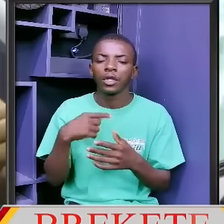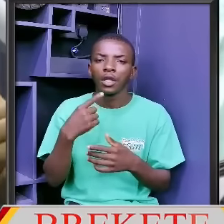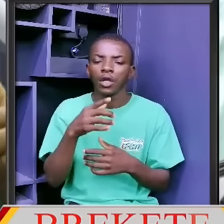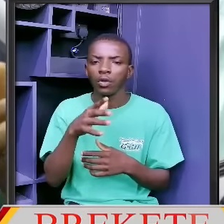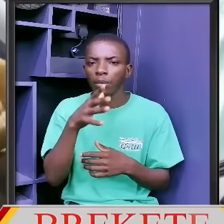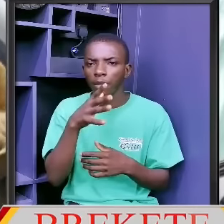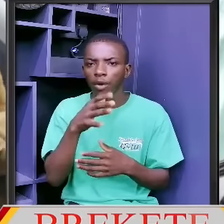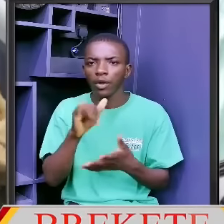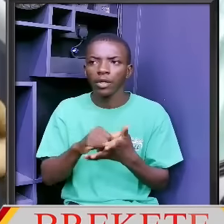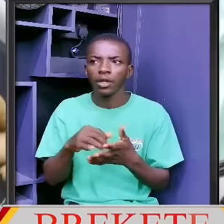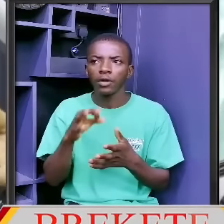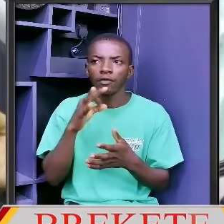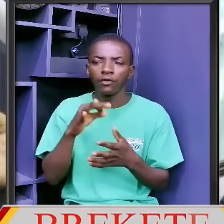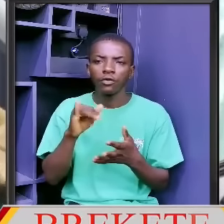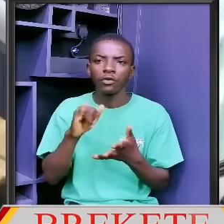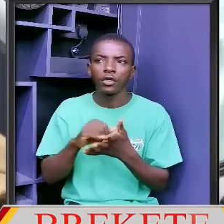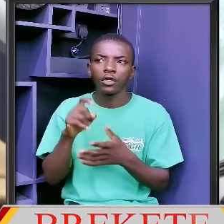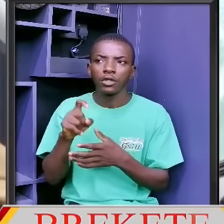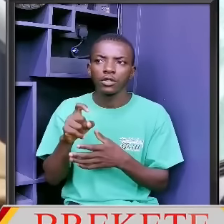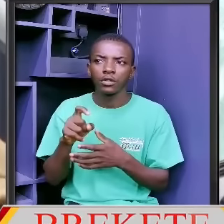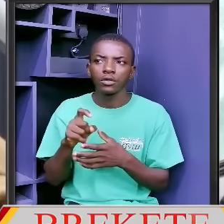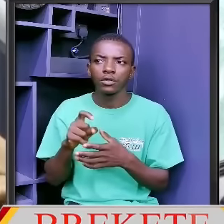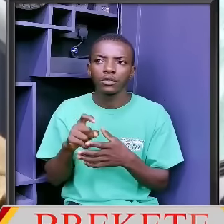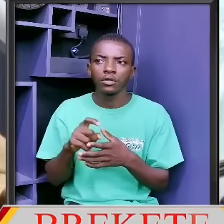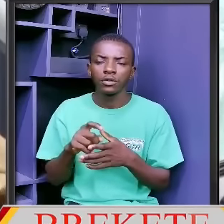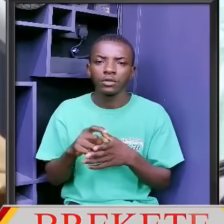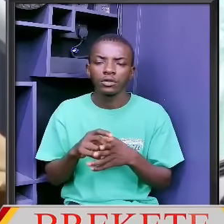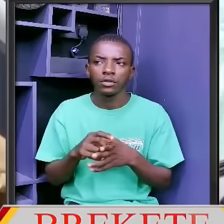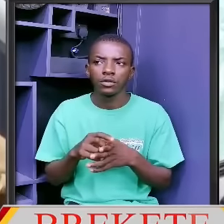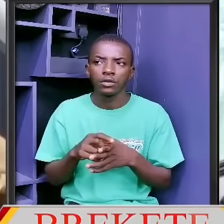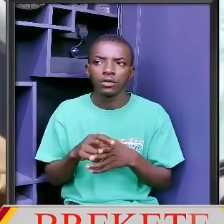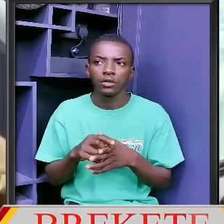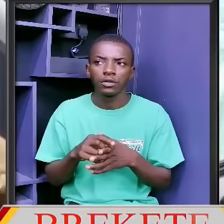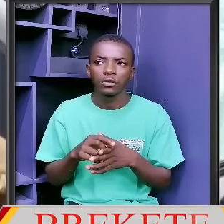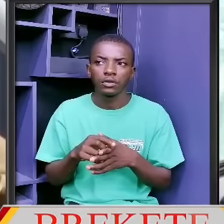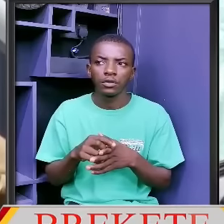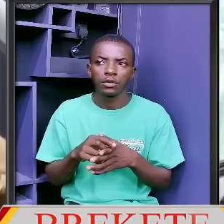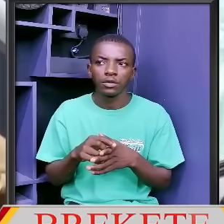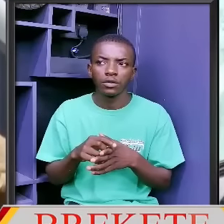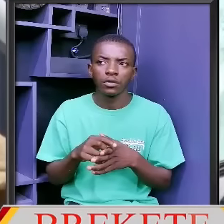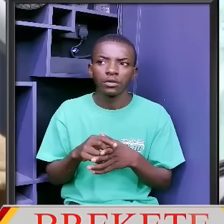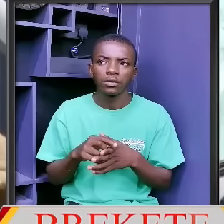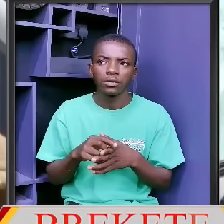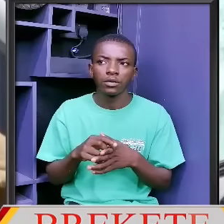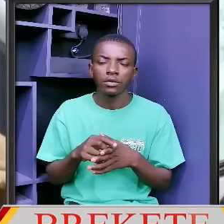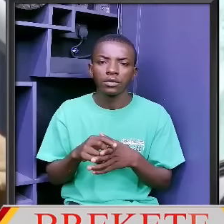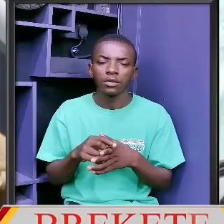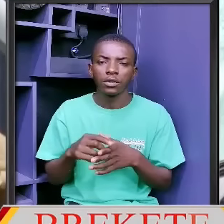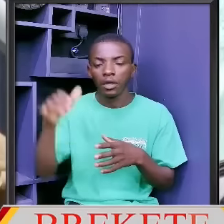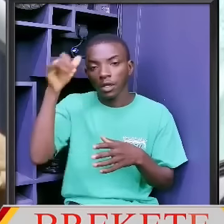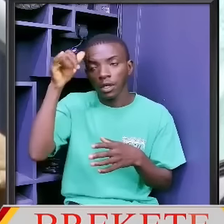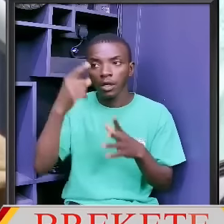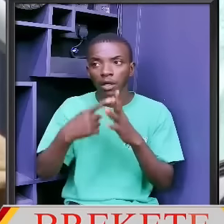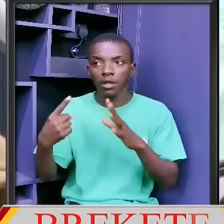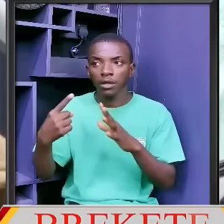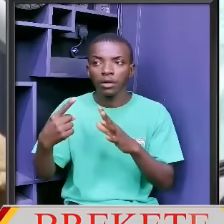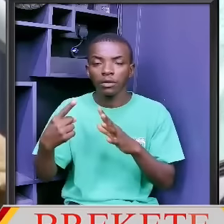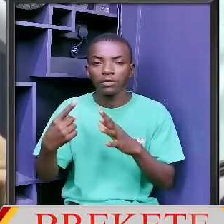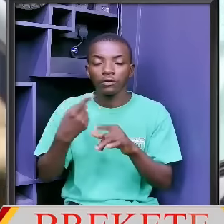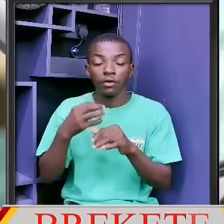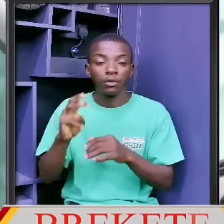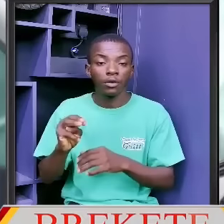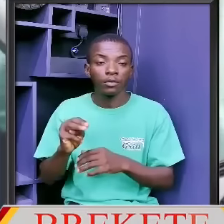say the food where they need, they finish. Now the cattle escaped from him back to our